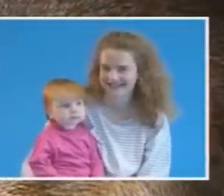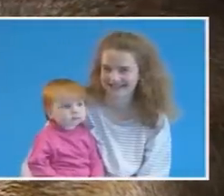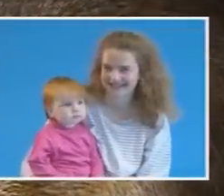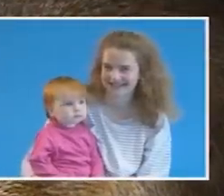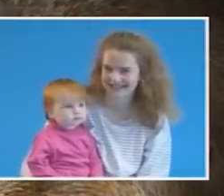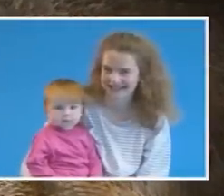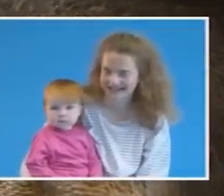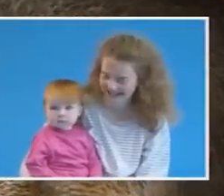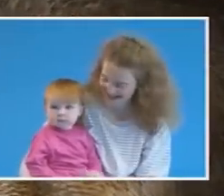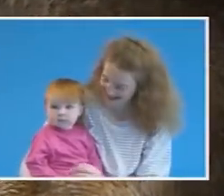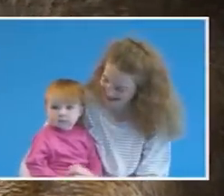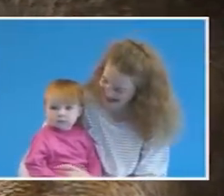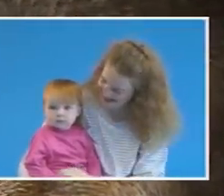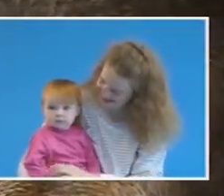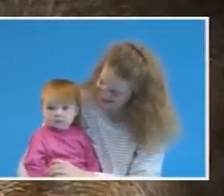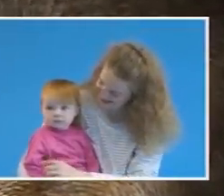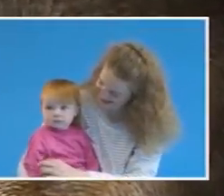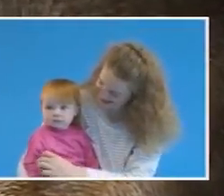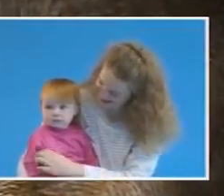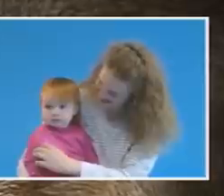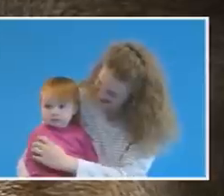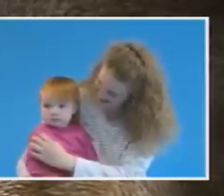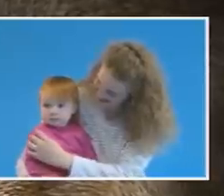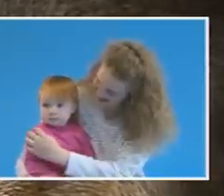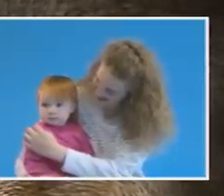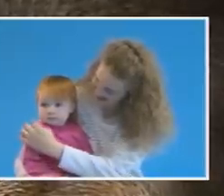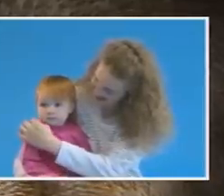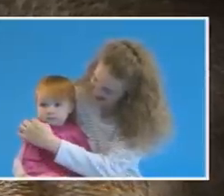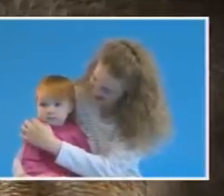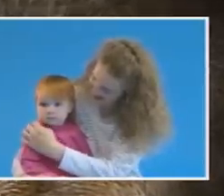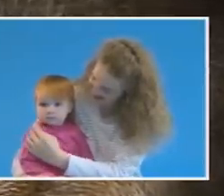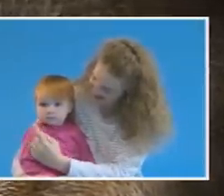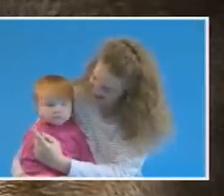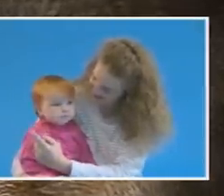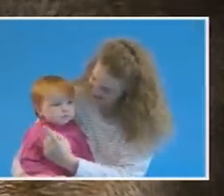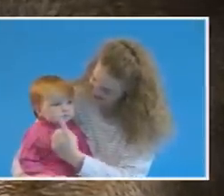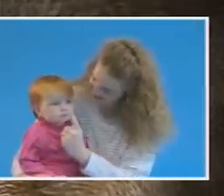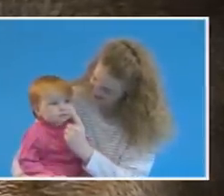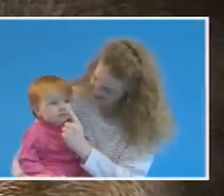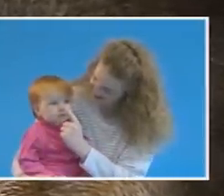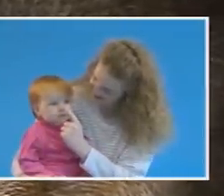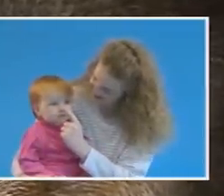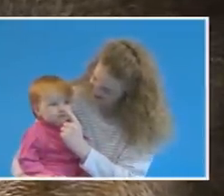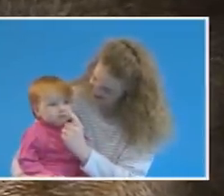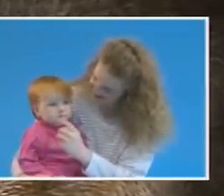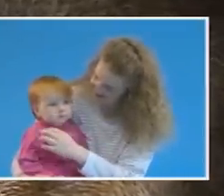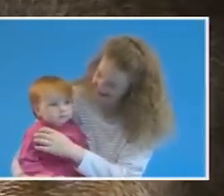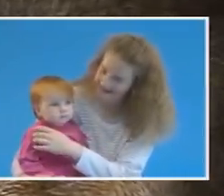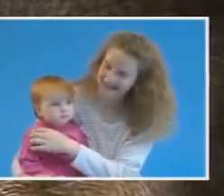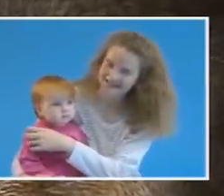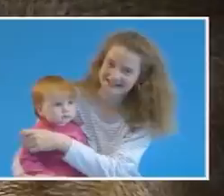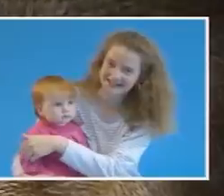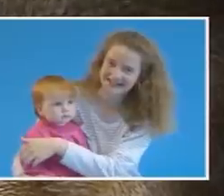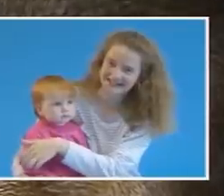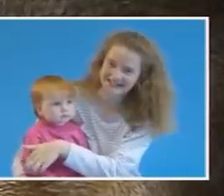Hickory dickory dock, the mouse ran up the clock struck one,